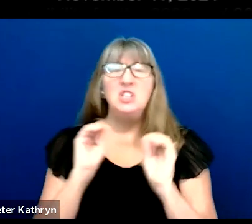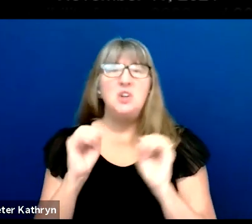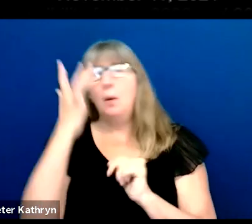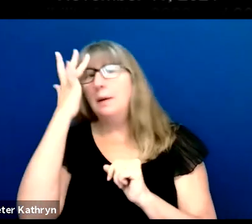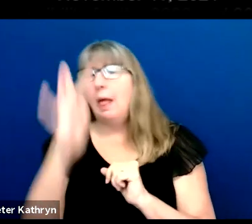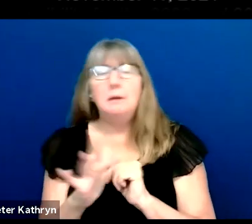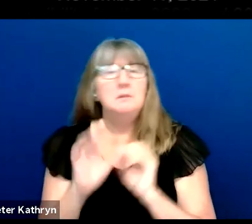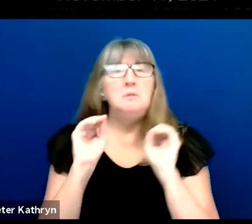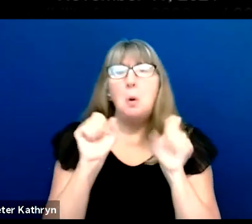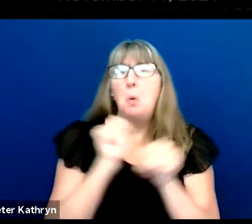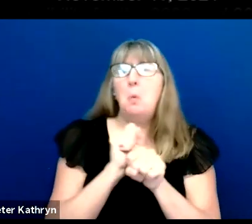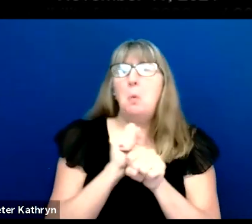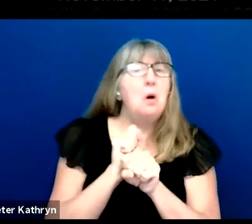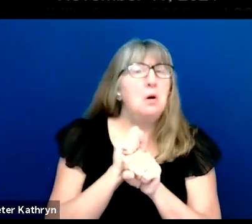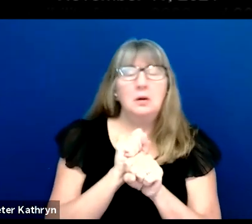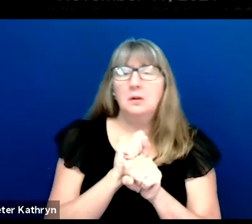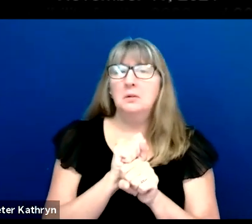have the